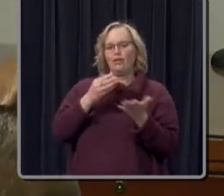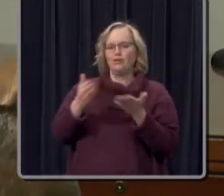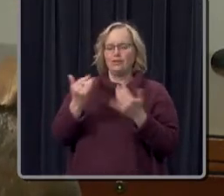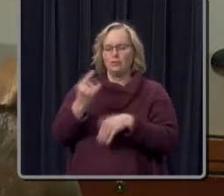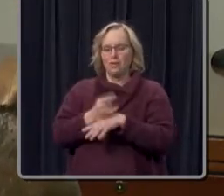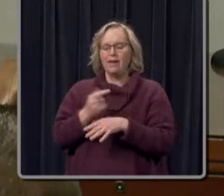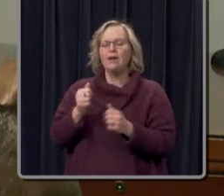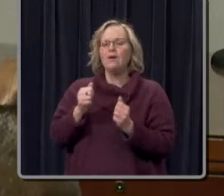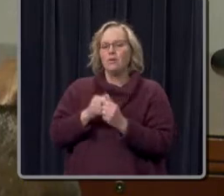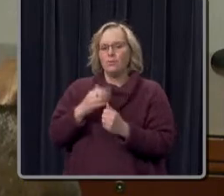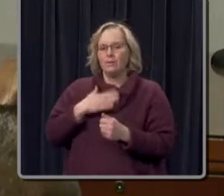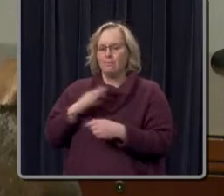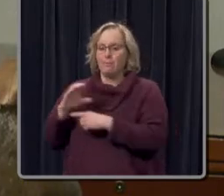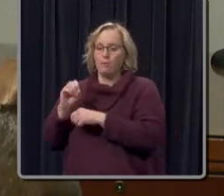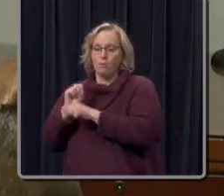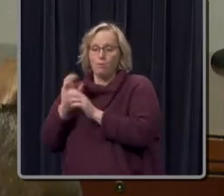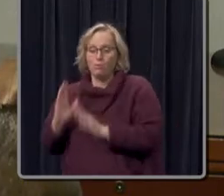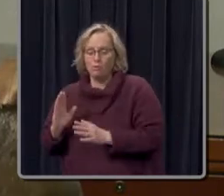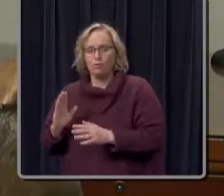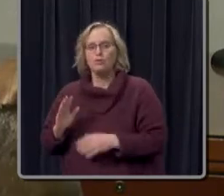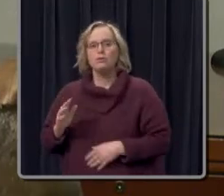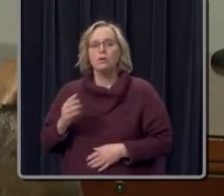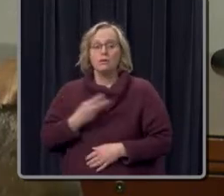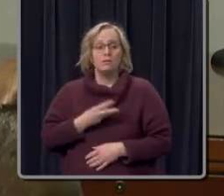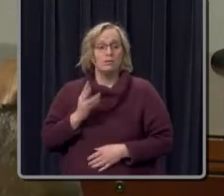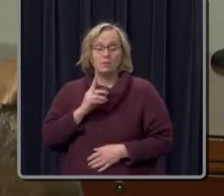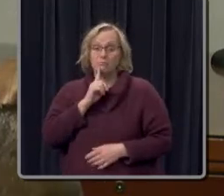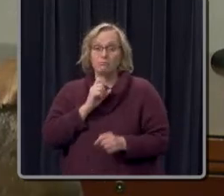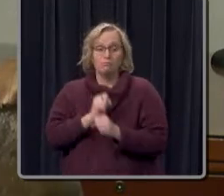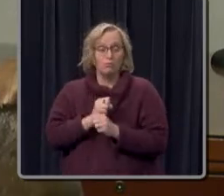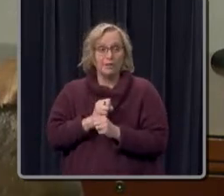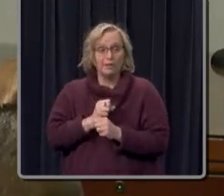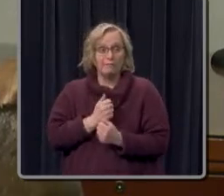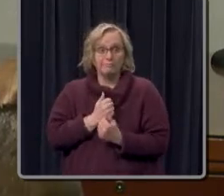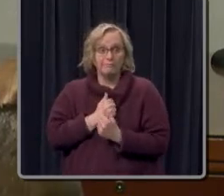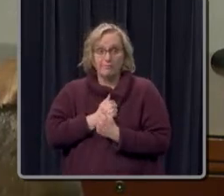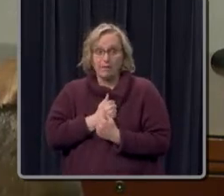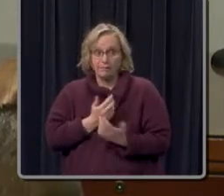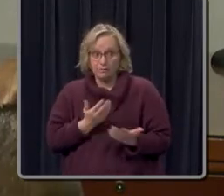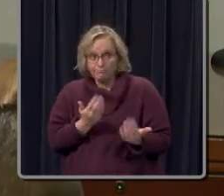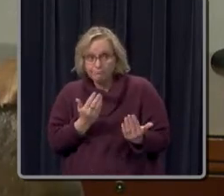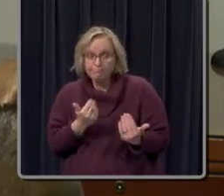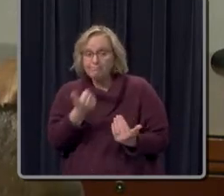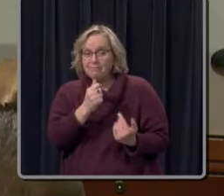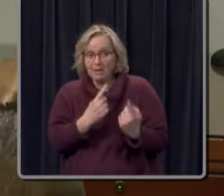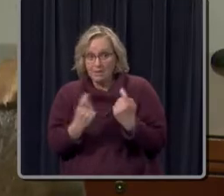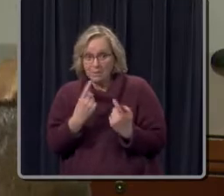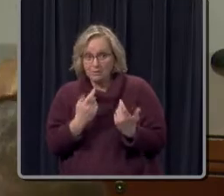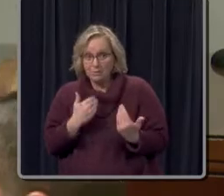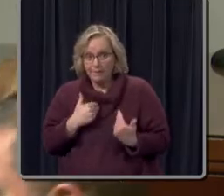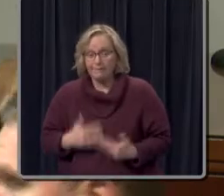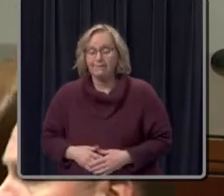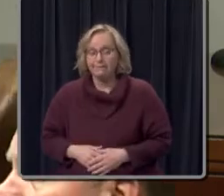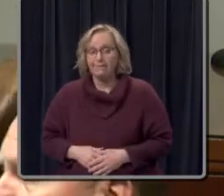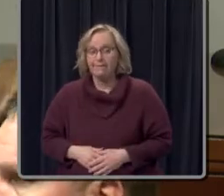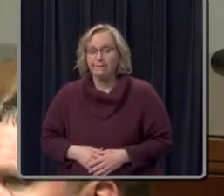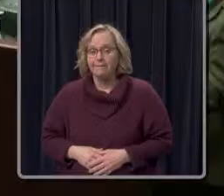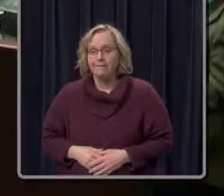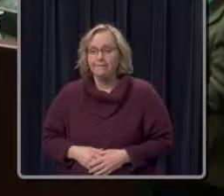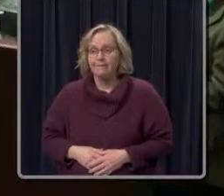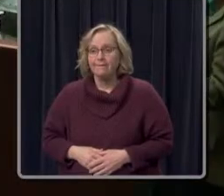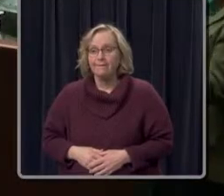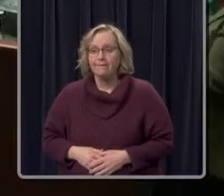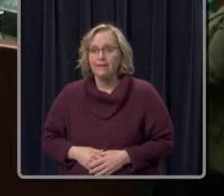my colleagues. And so we would really love to entertain any questions you may have. I